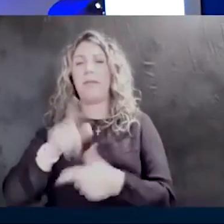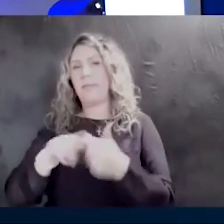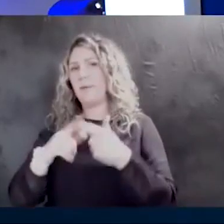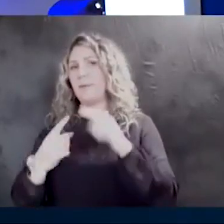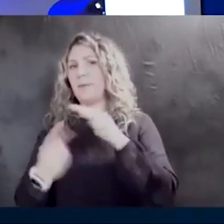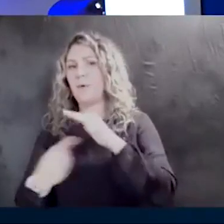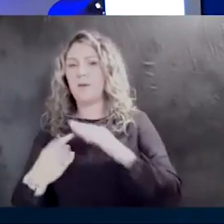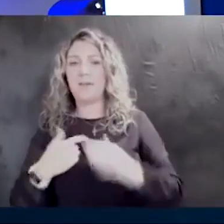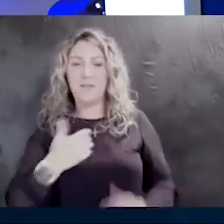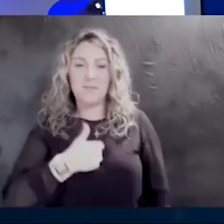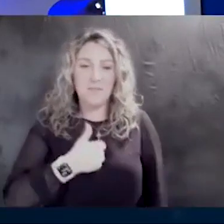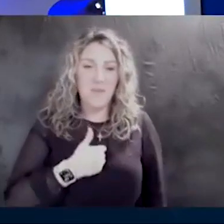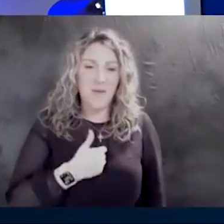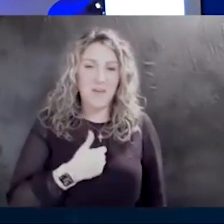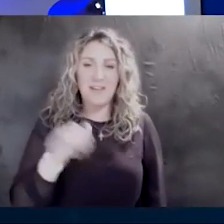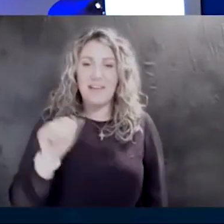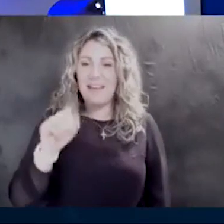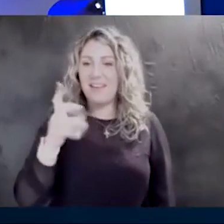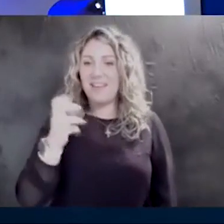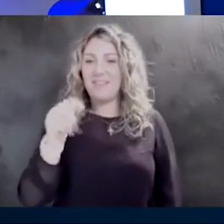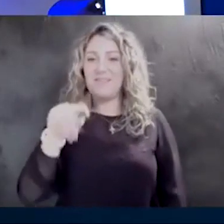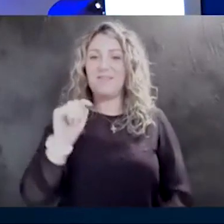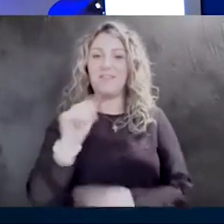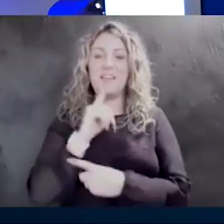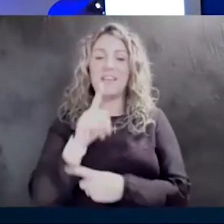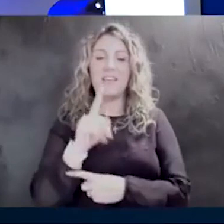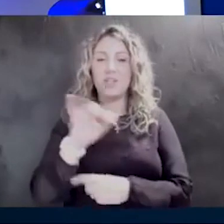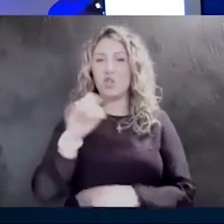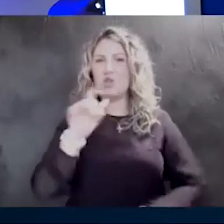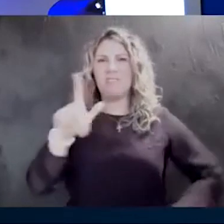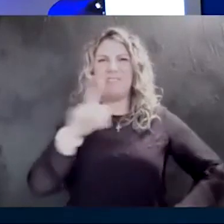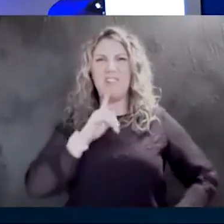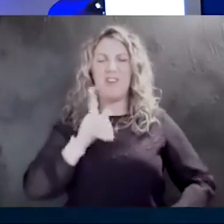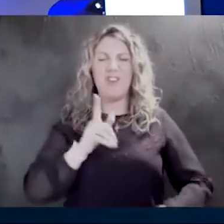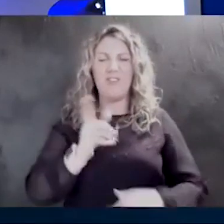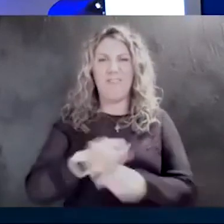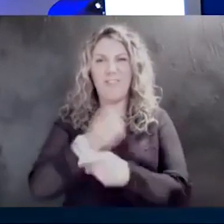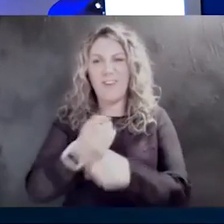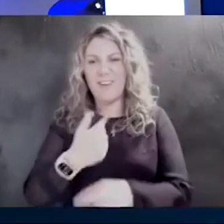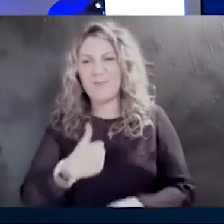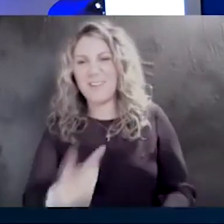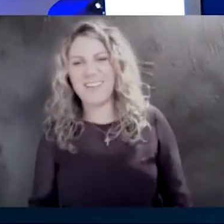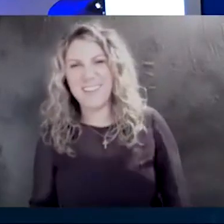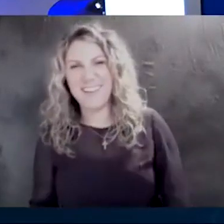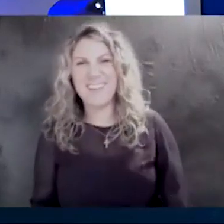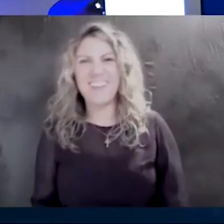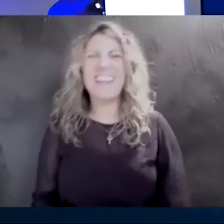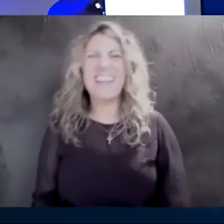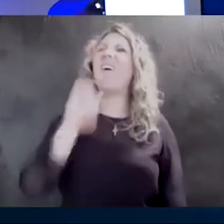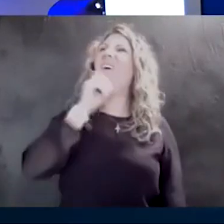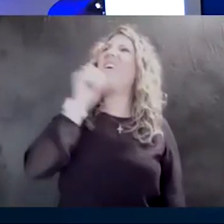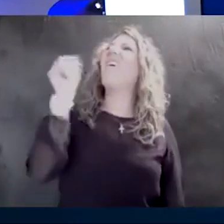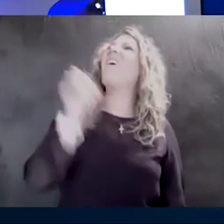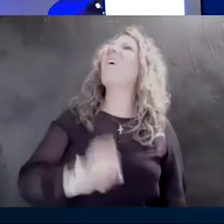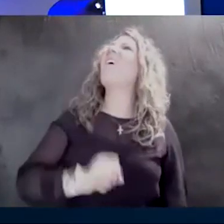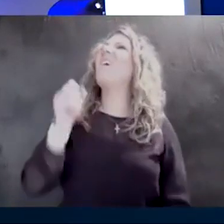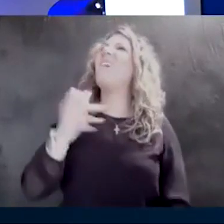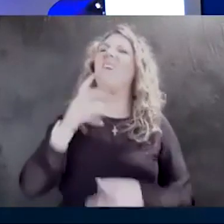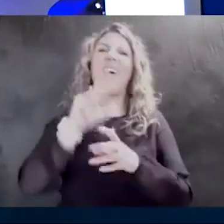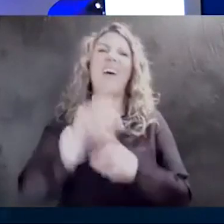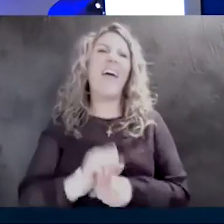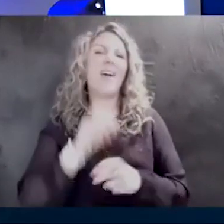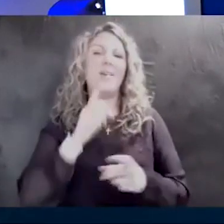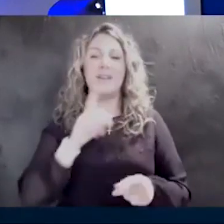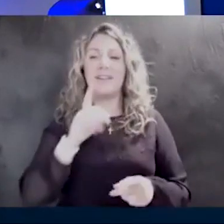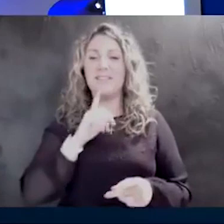I know Advent shunning mission. I'm incorrigible. Jill corrected me. So old habits die hard, Larry. I'm more worried about Morgan, my